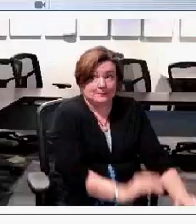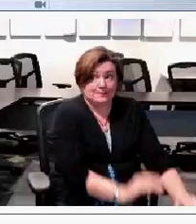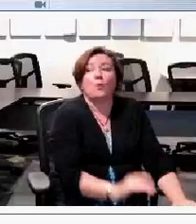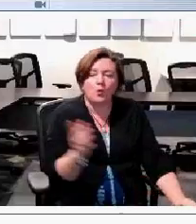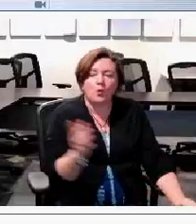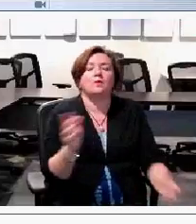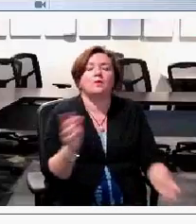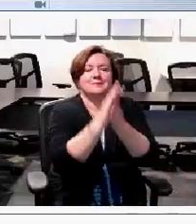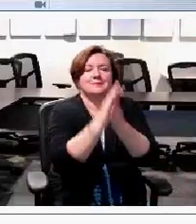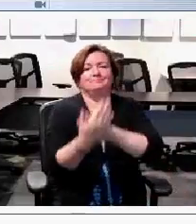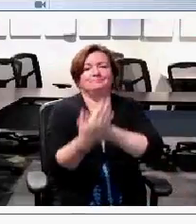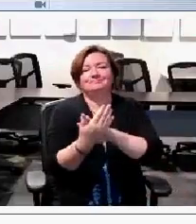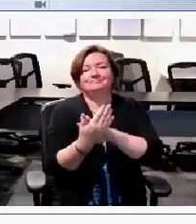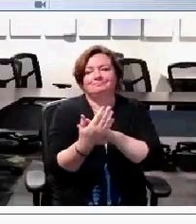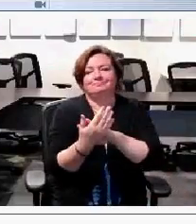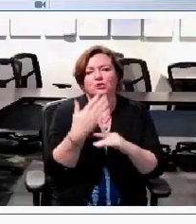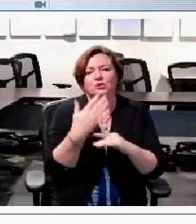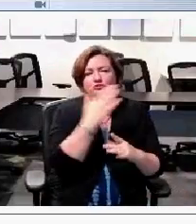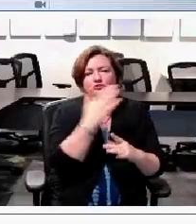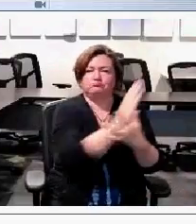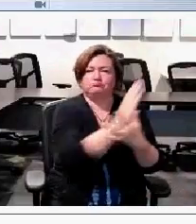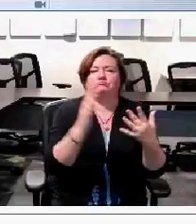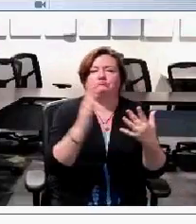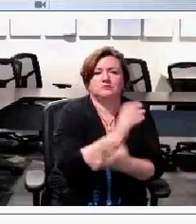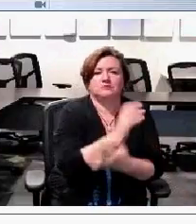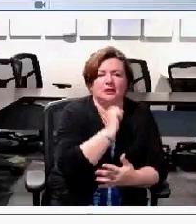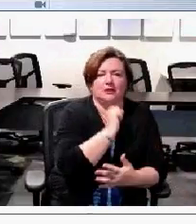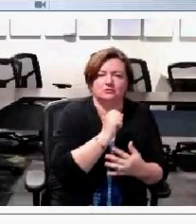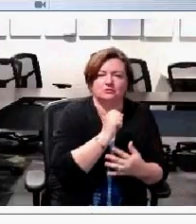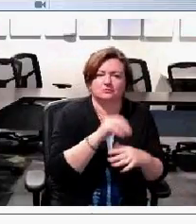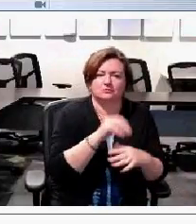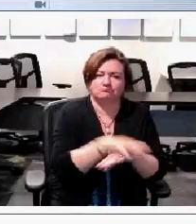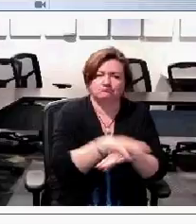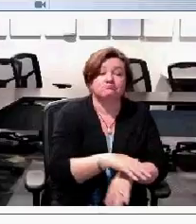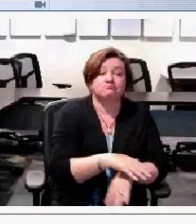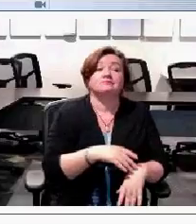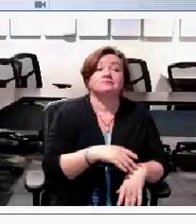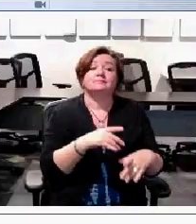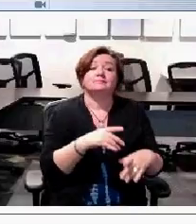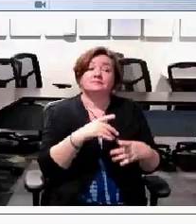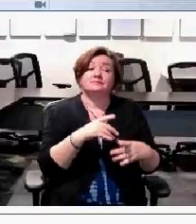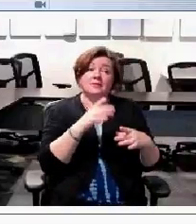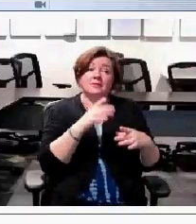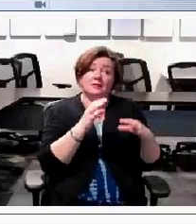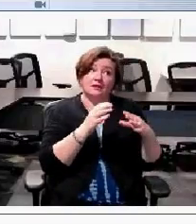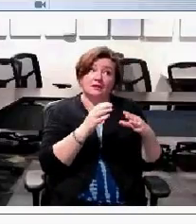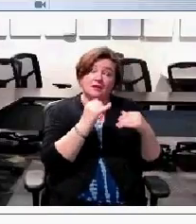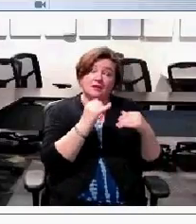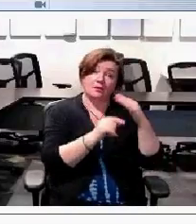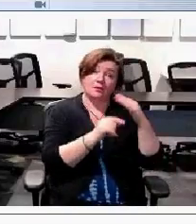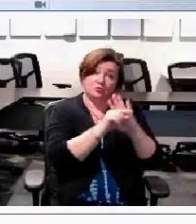And so there's quite an age span. Those kids start coming, are able to start coming at the end of grade